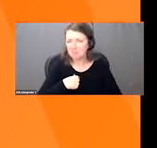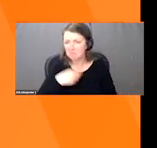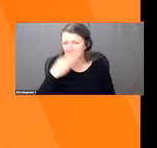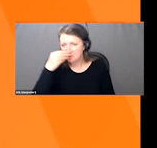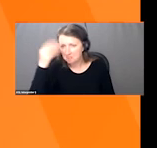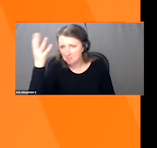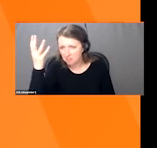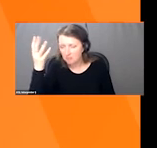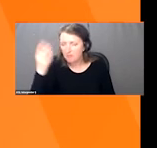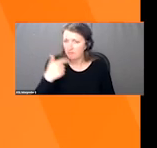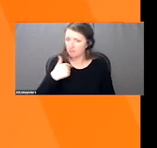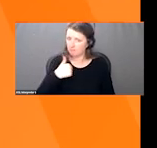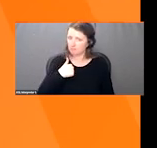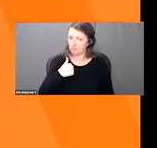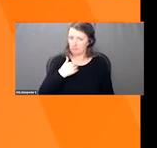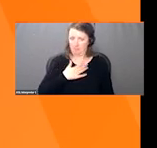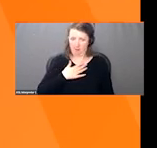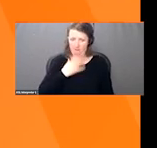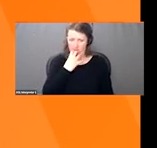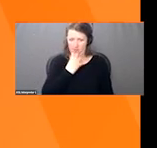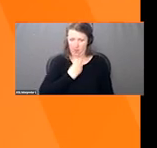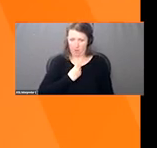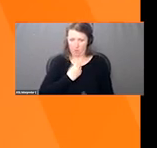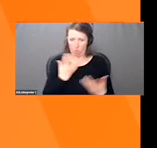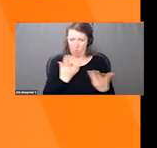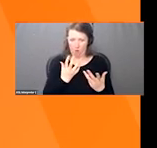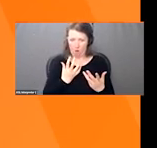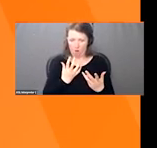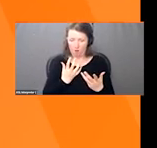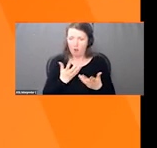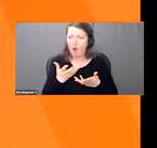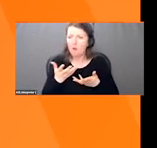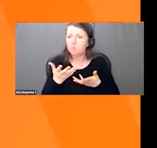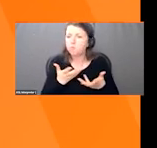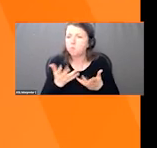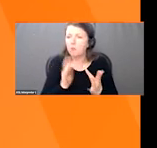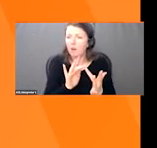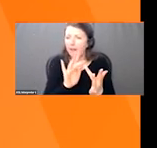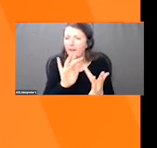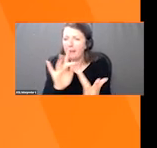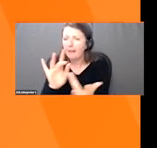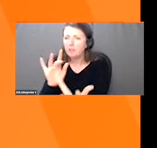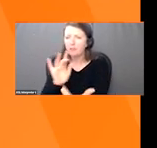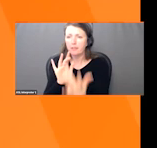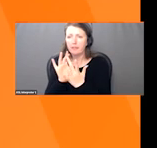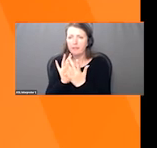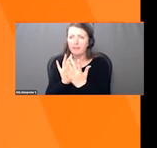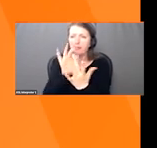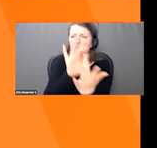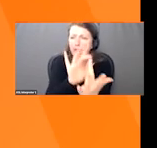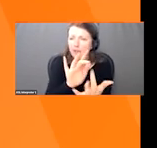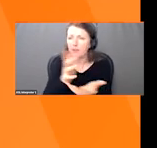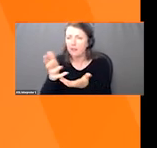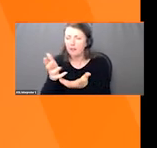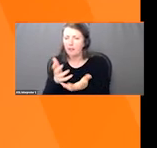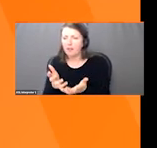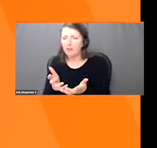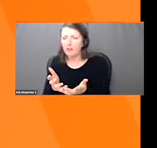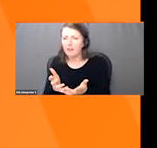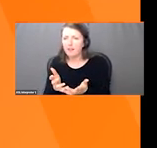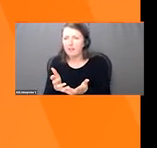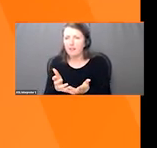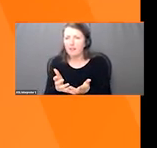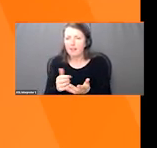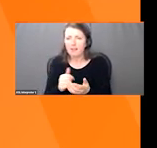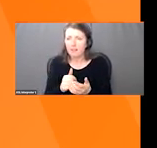interactions or the amount of money the business is bringing back in. So this is not a volume game. This is a value game. This